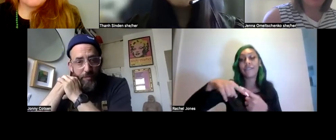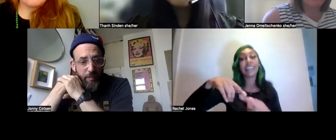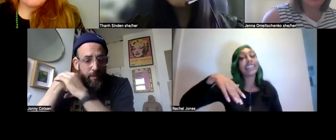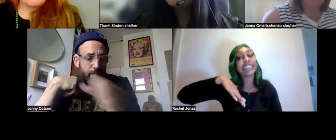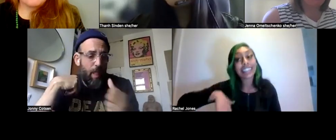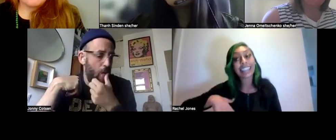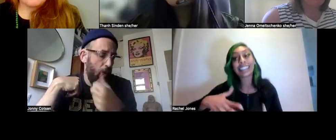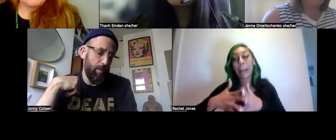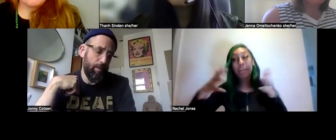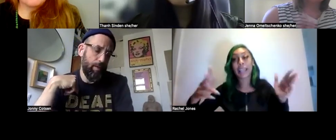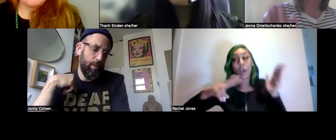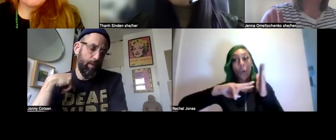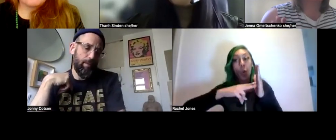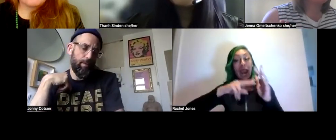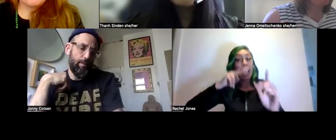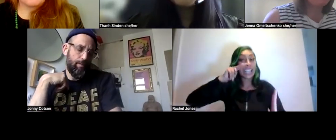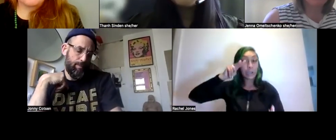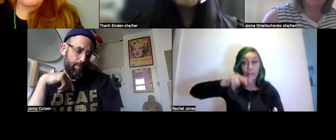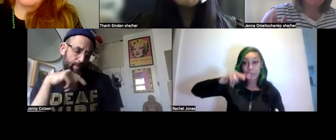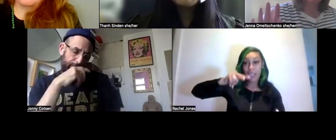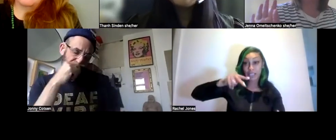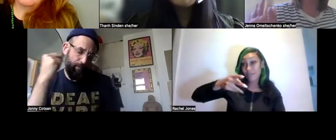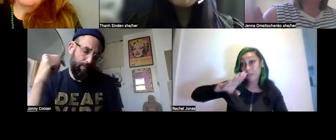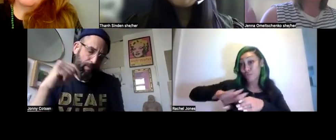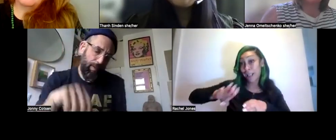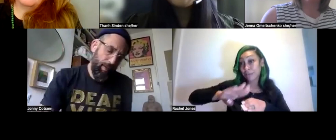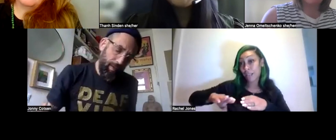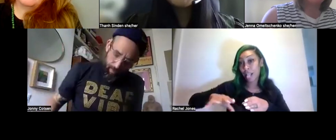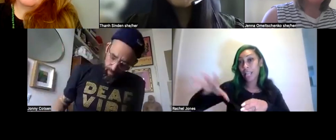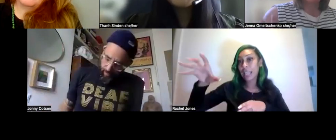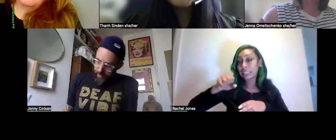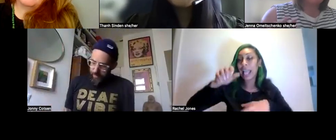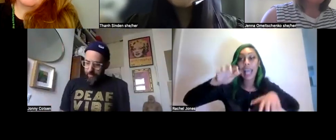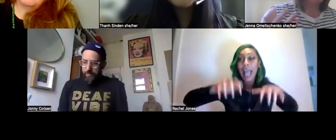big organization point of view, it's really practical, but